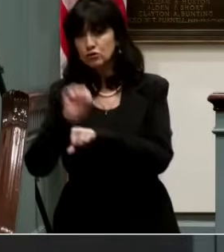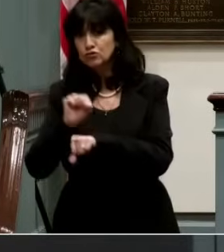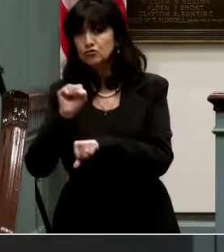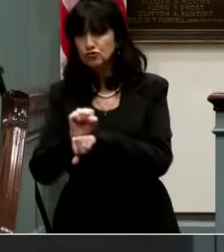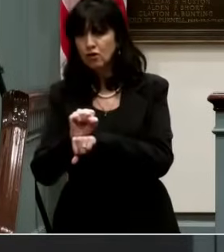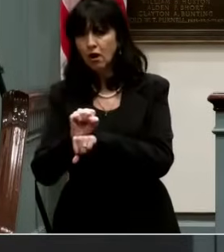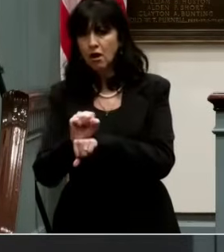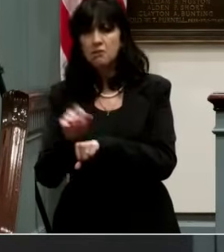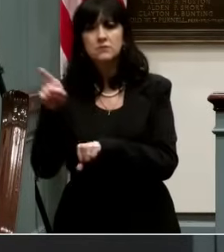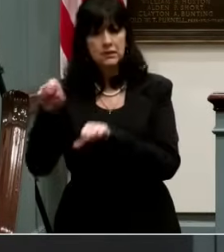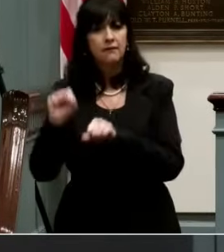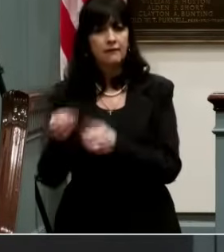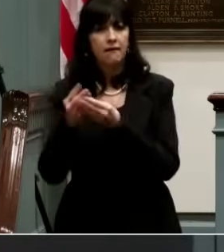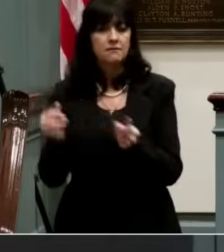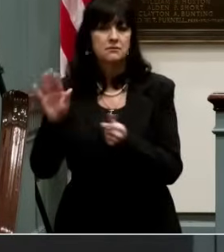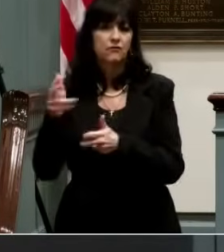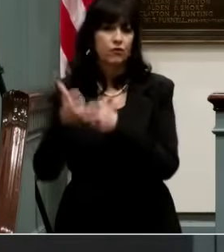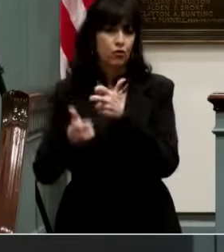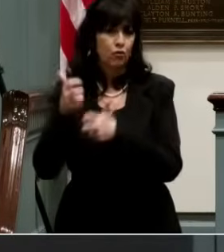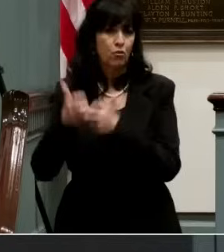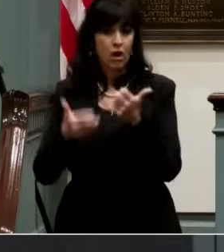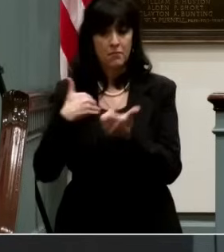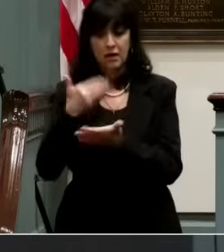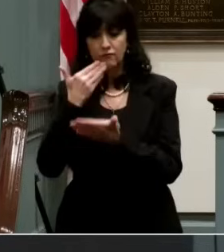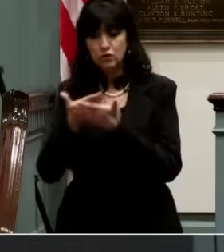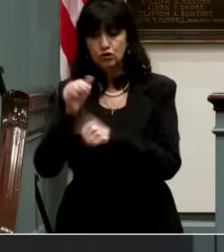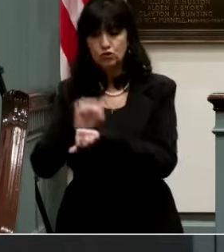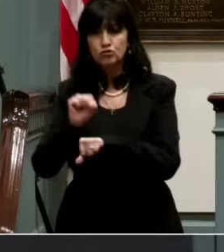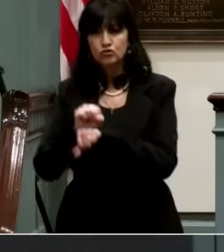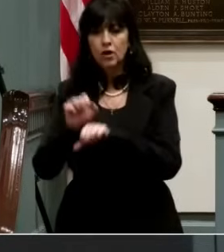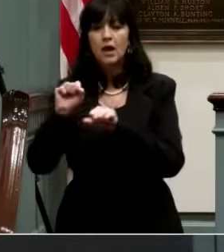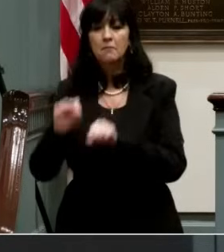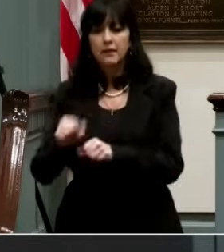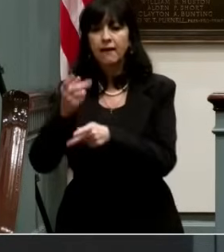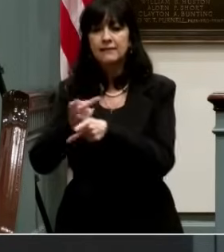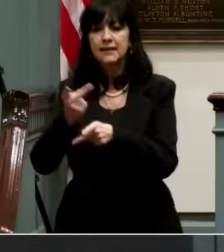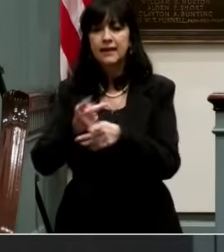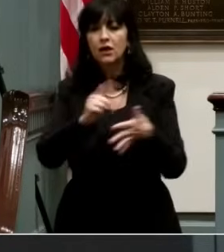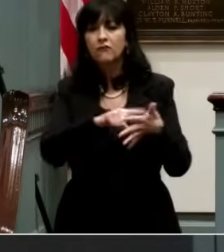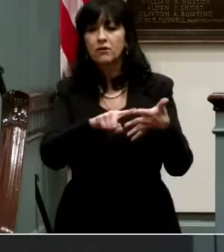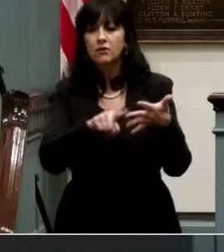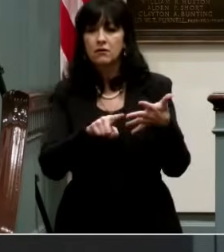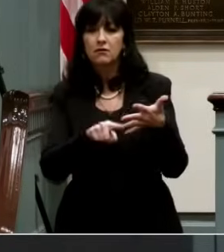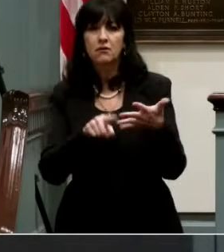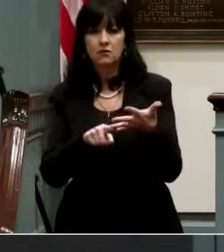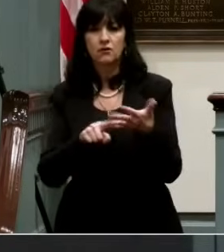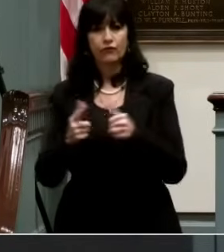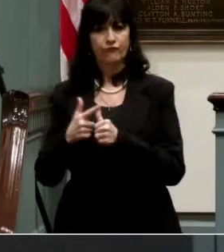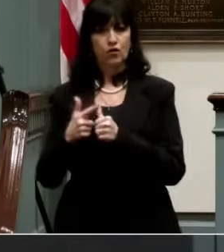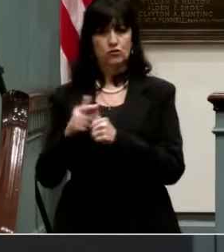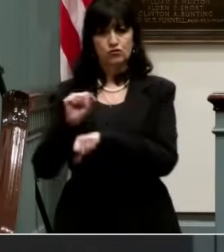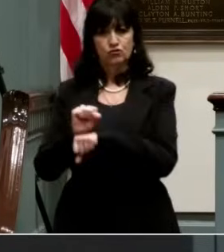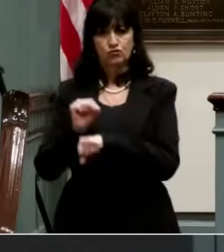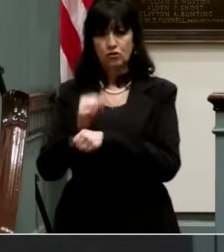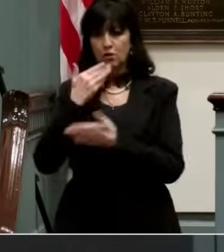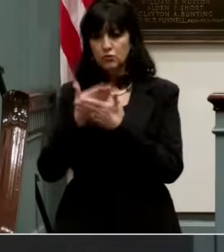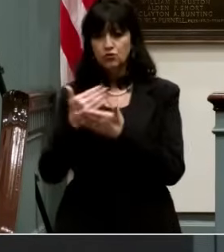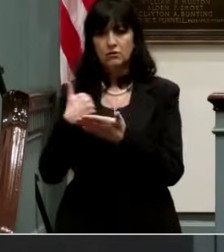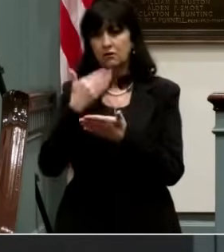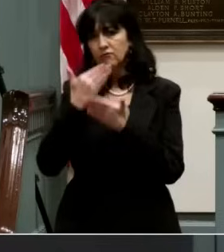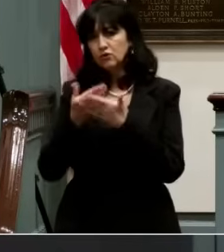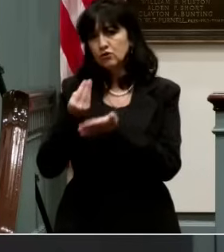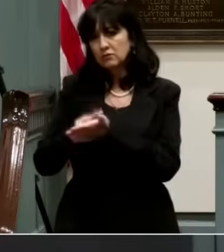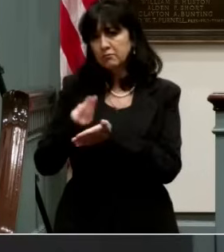rhetoric. Let's consider the story of the city of Seaford. Years ago, Seaford had a strong local